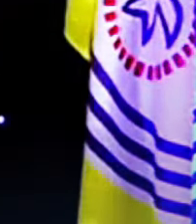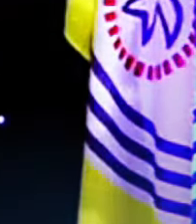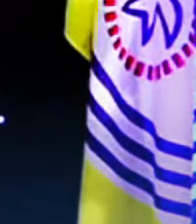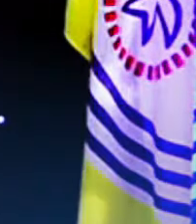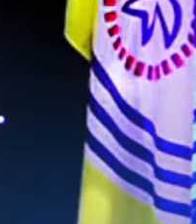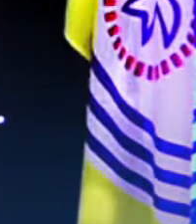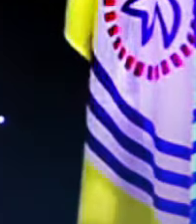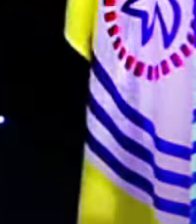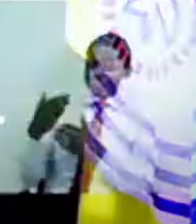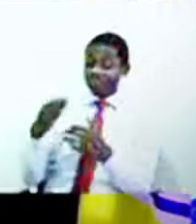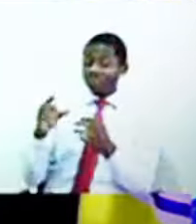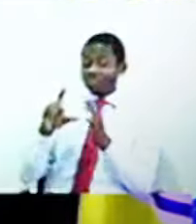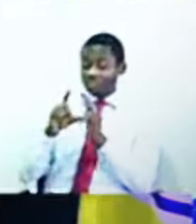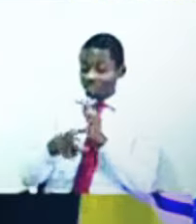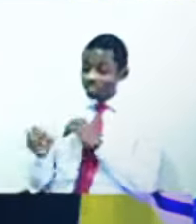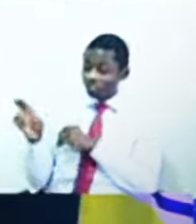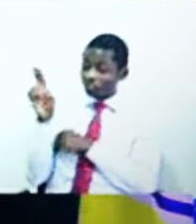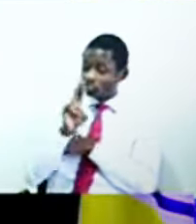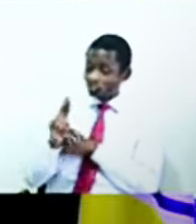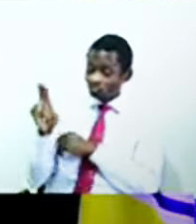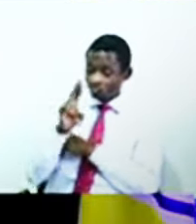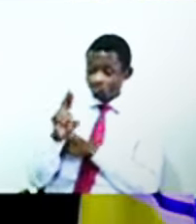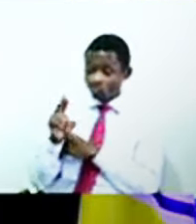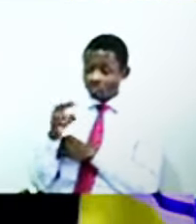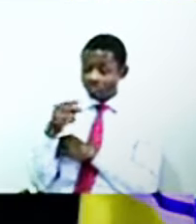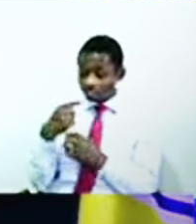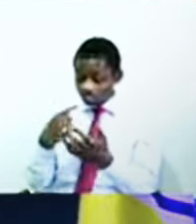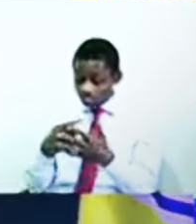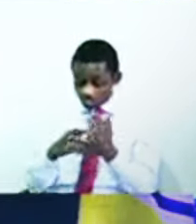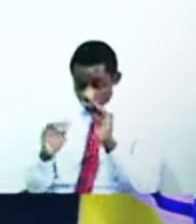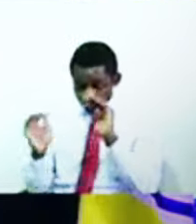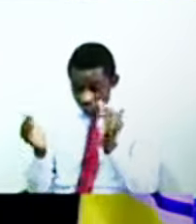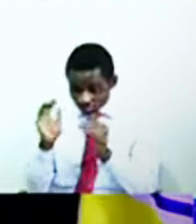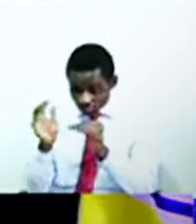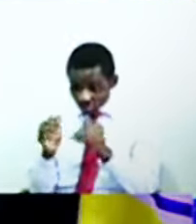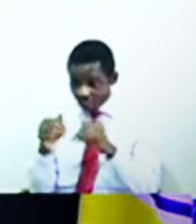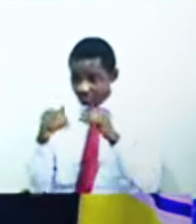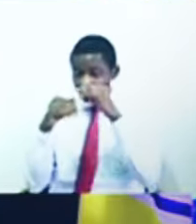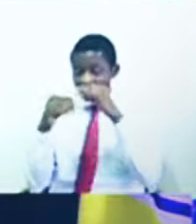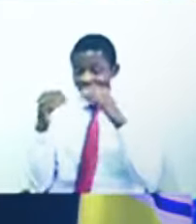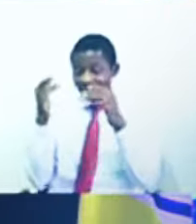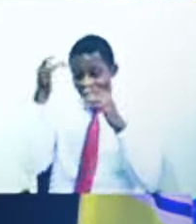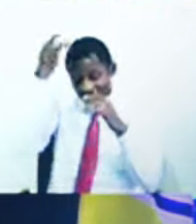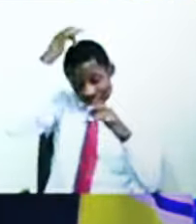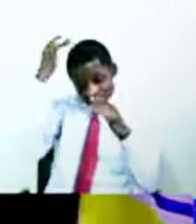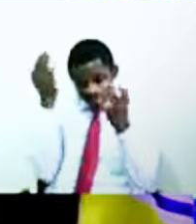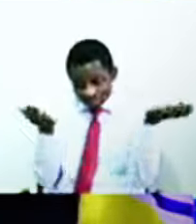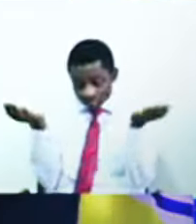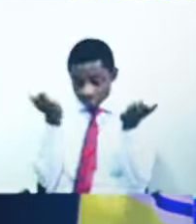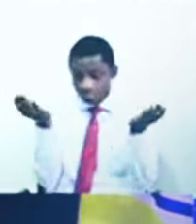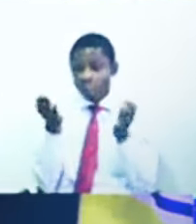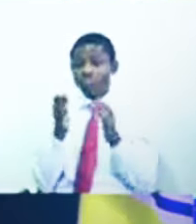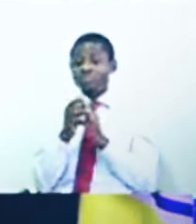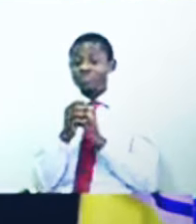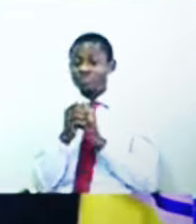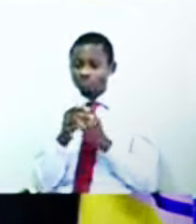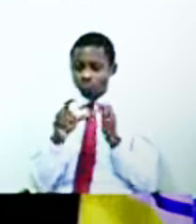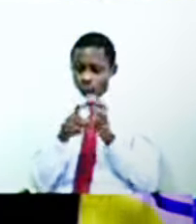and use the analogy of slavery to open up this